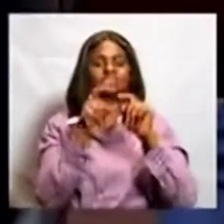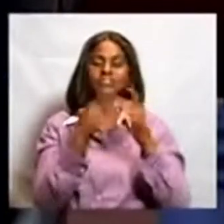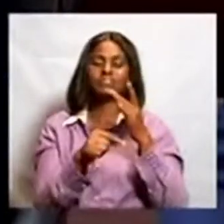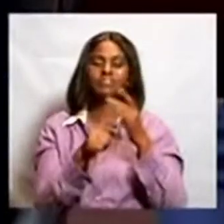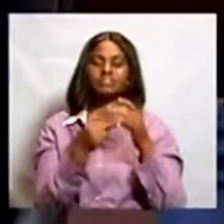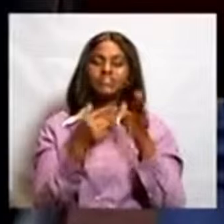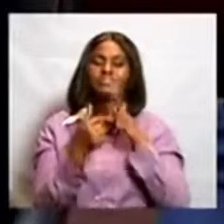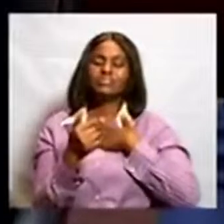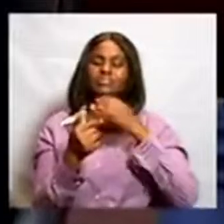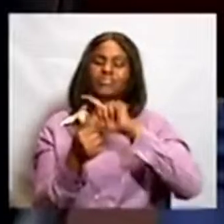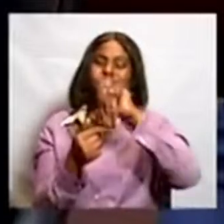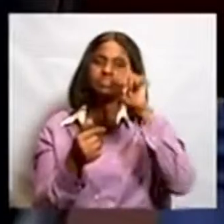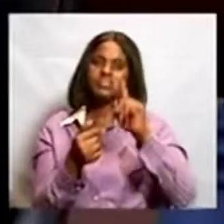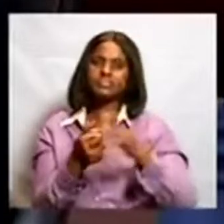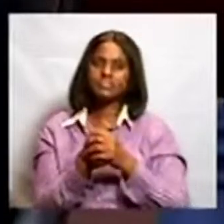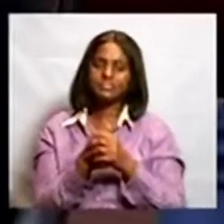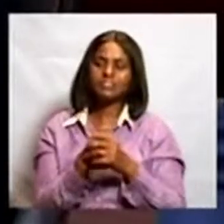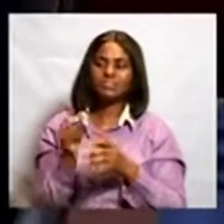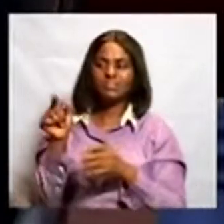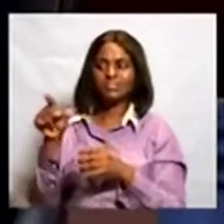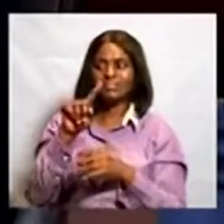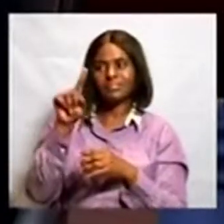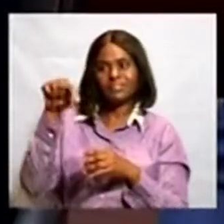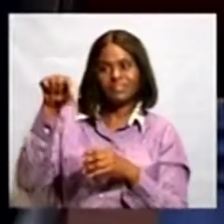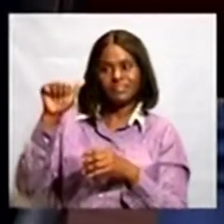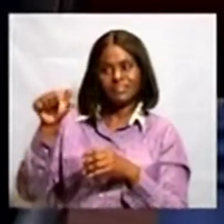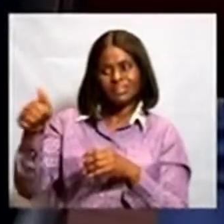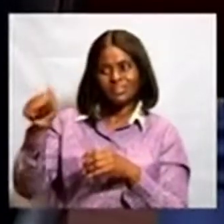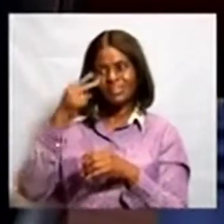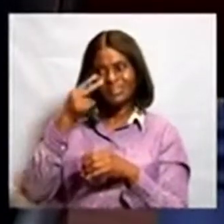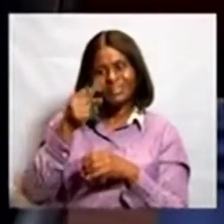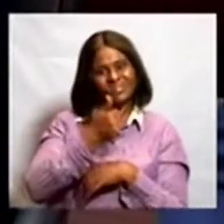question is, ZACWA, do you see